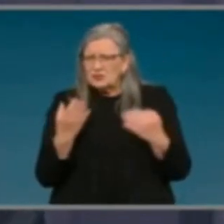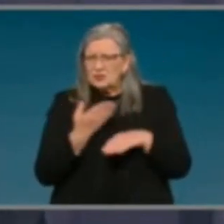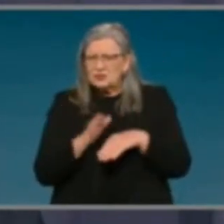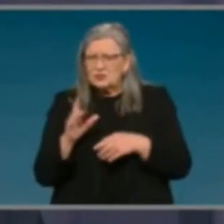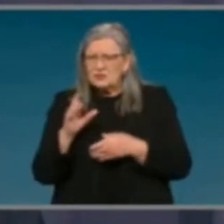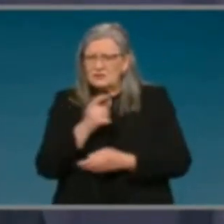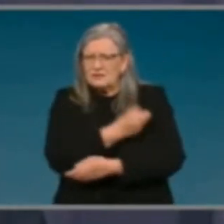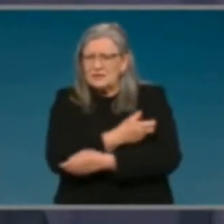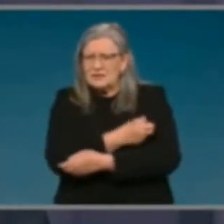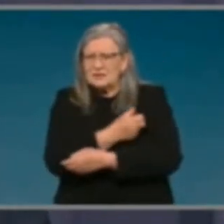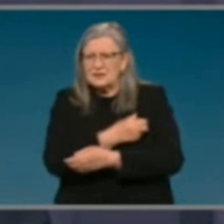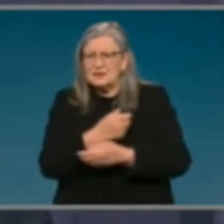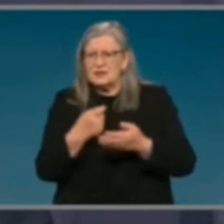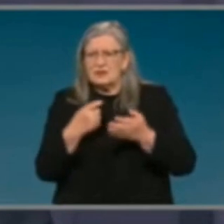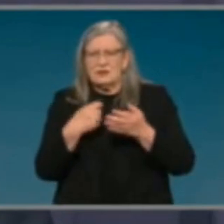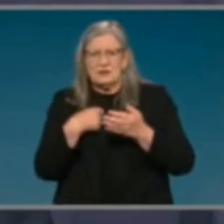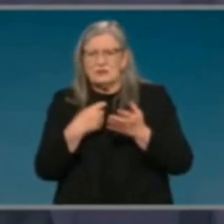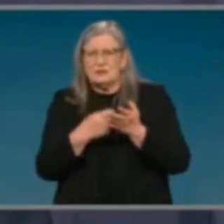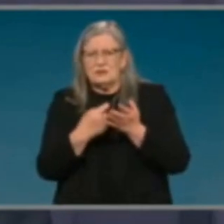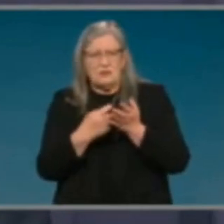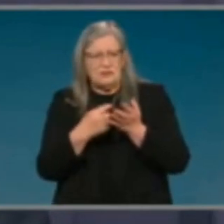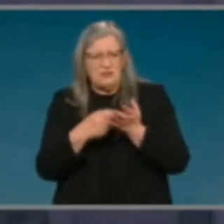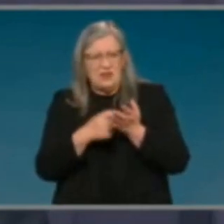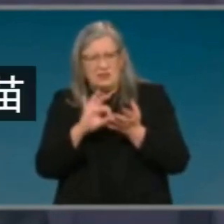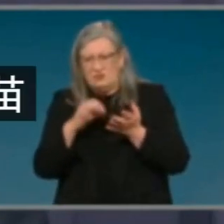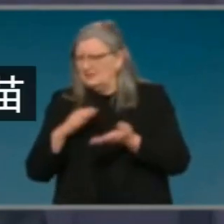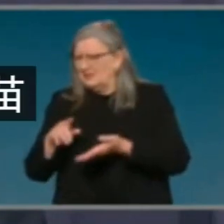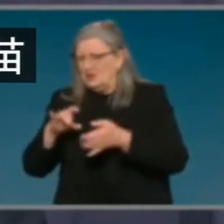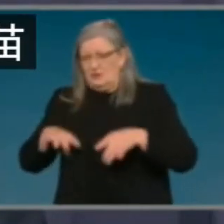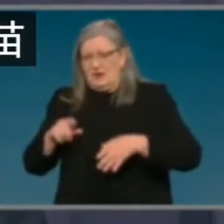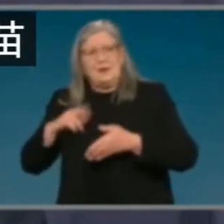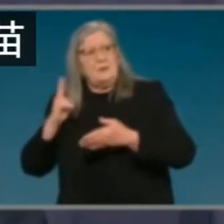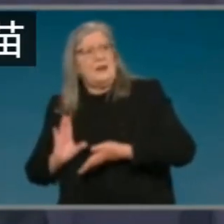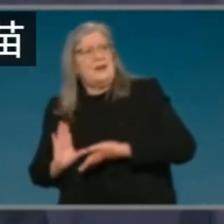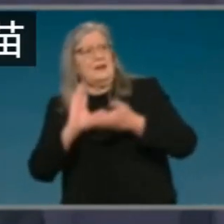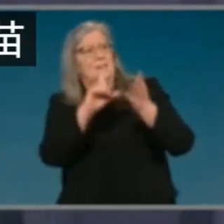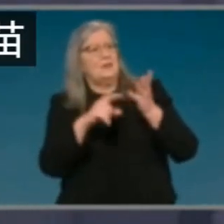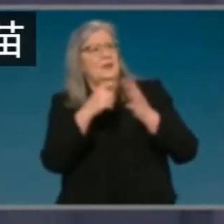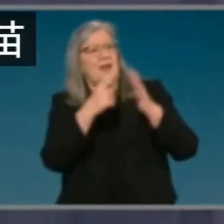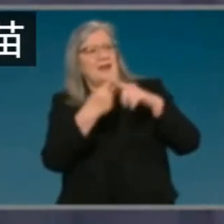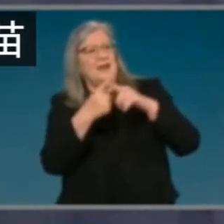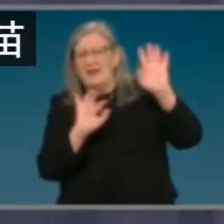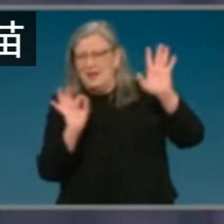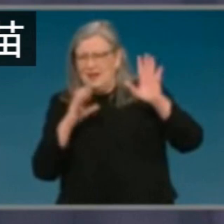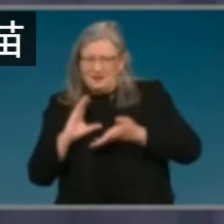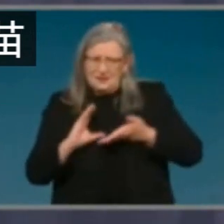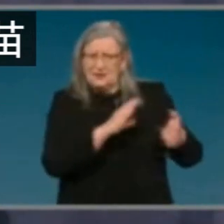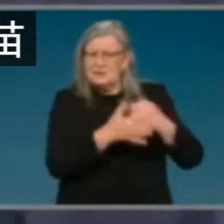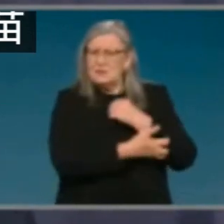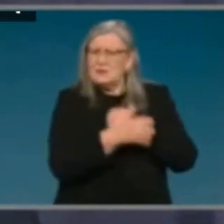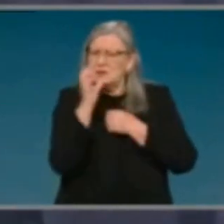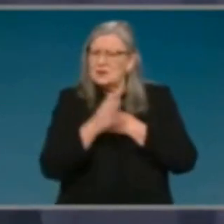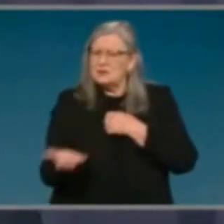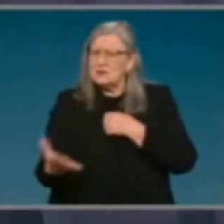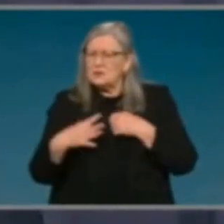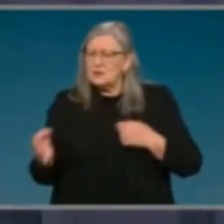to the UK go somewhere else? And are you talking with the UK government about potentially giving those vaccines somewhere else? The UK re-swap has